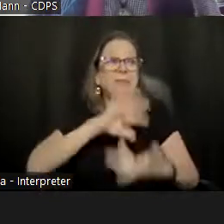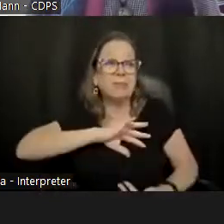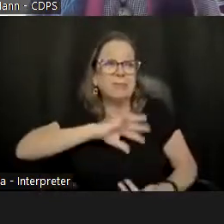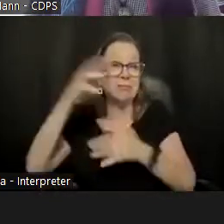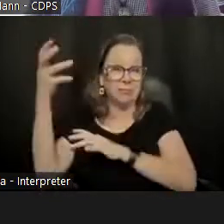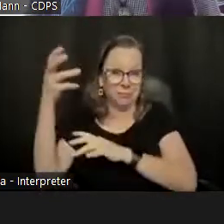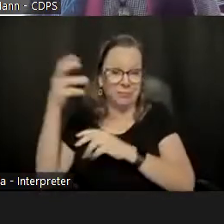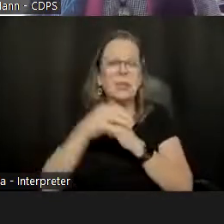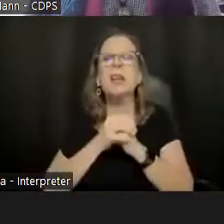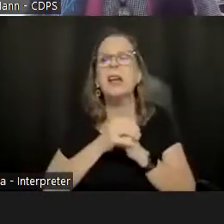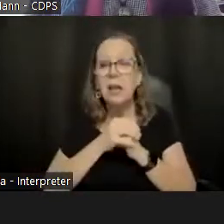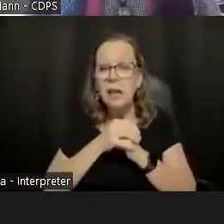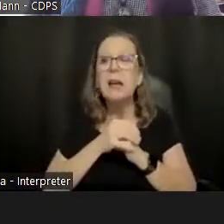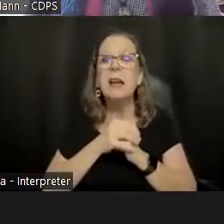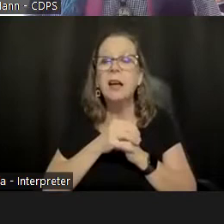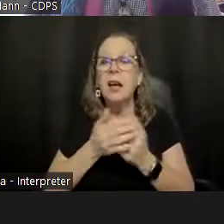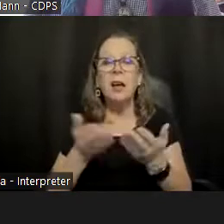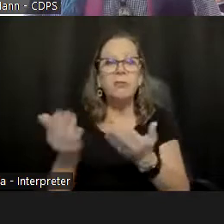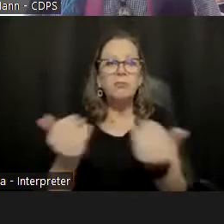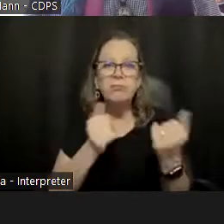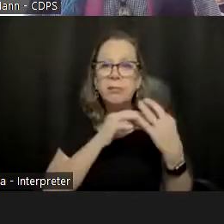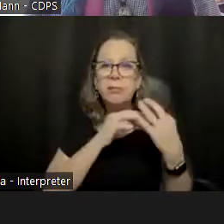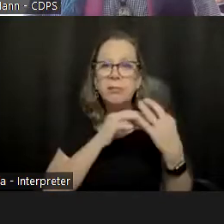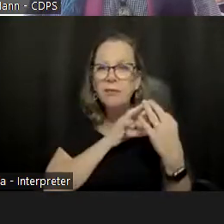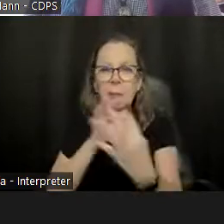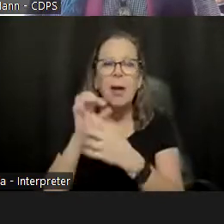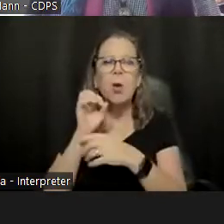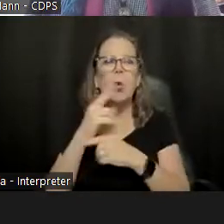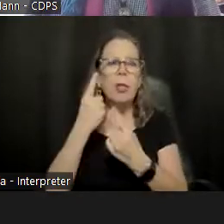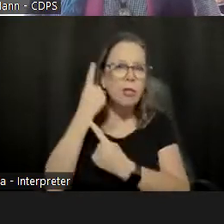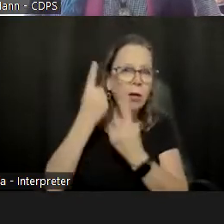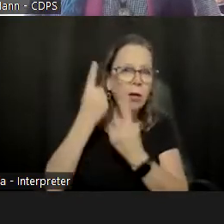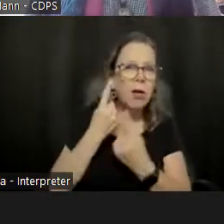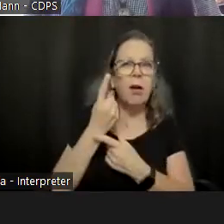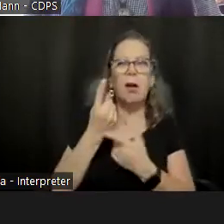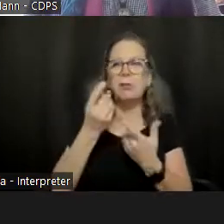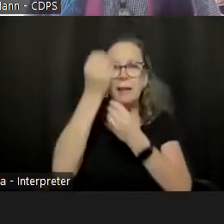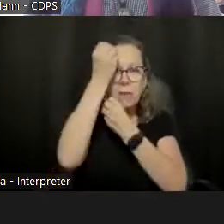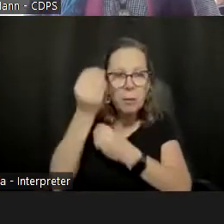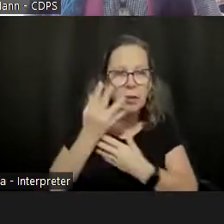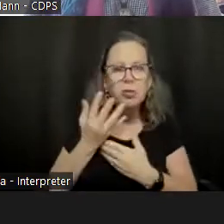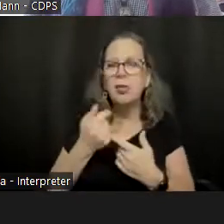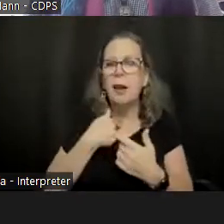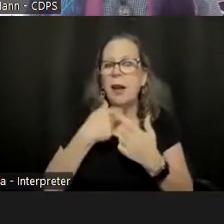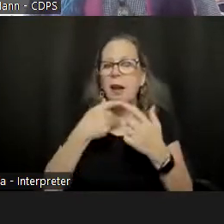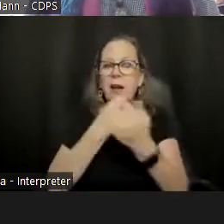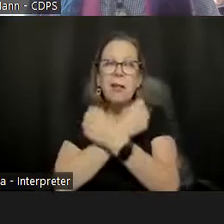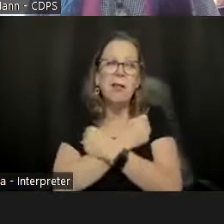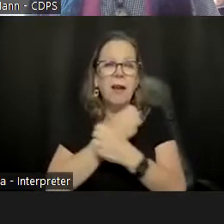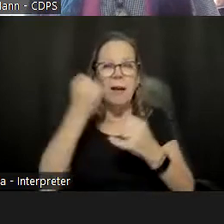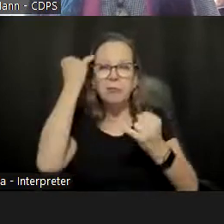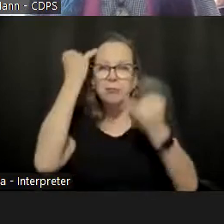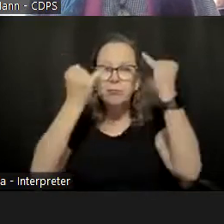So I'd love to get any feedback or any thoughts, resources. I love to brainstorm on